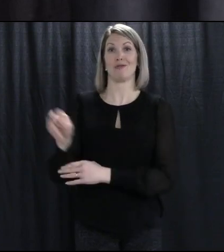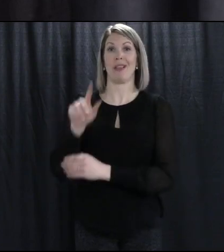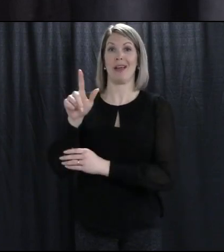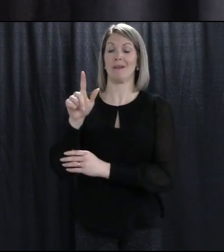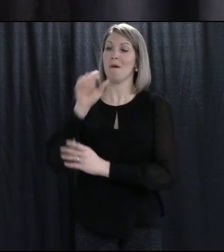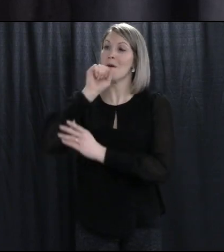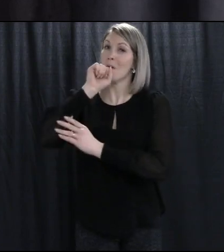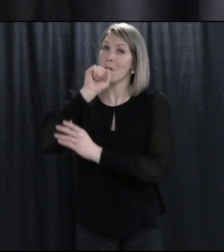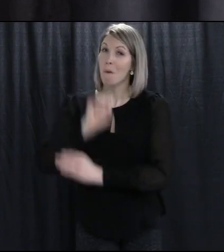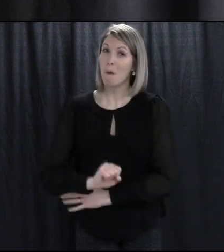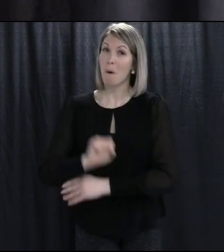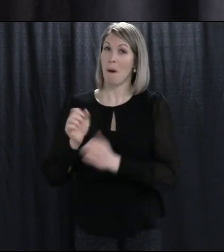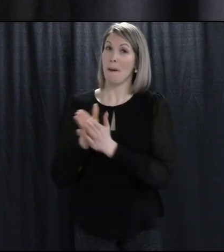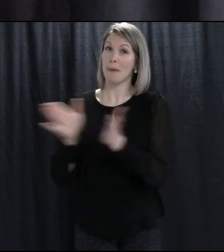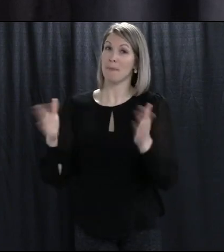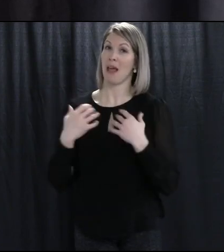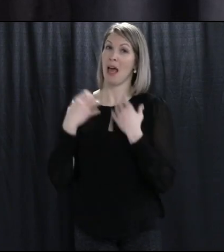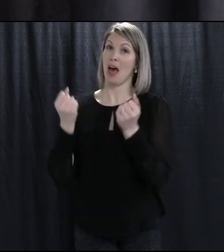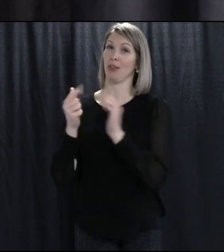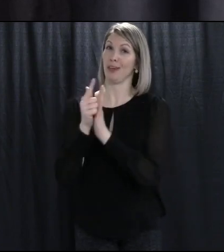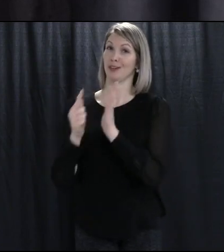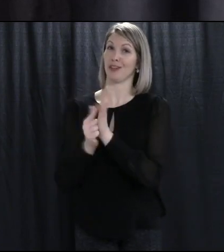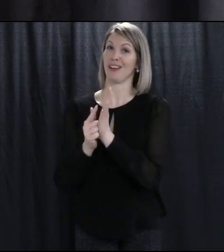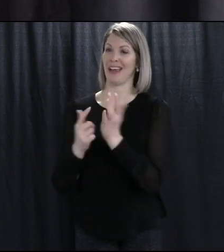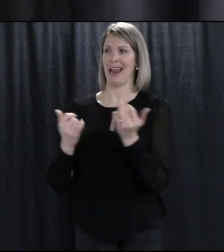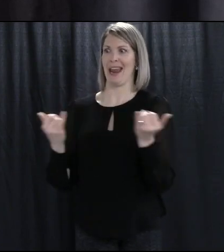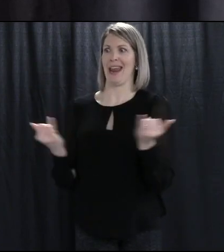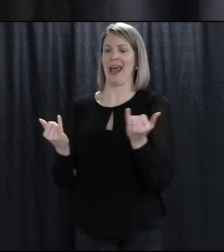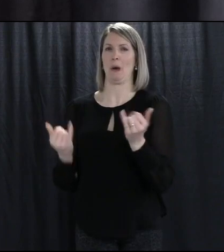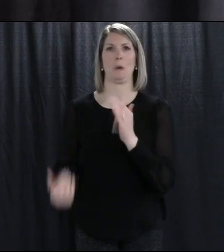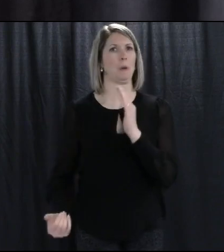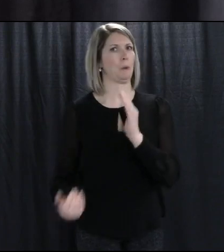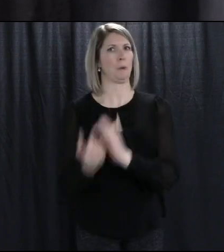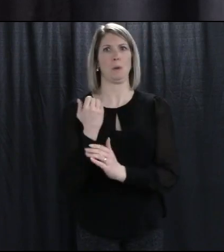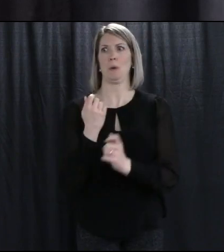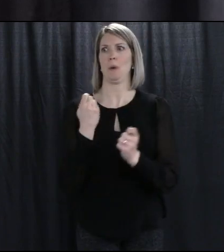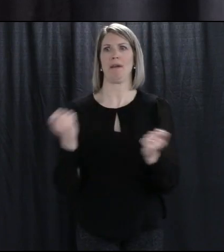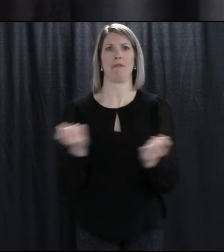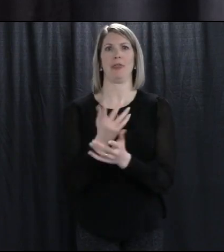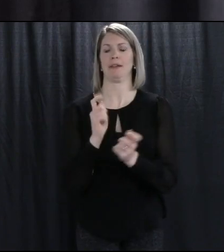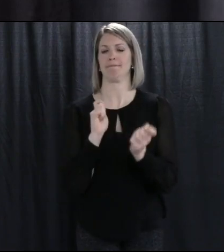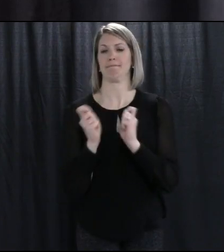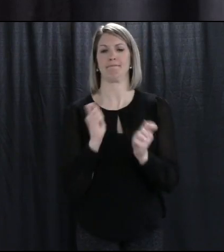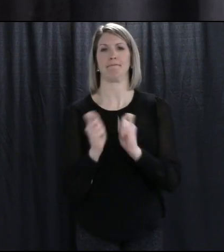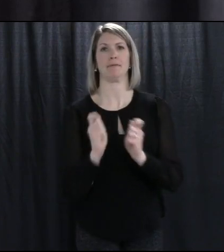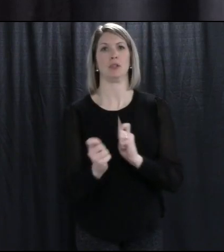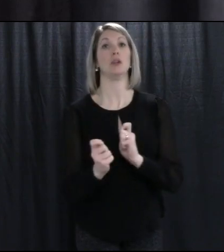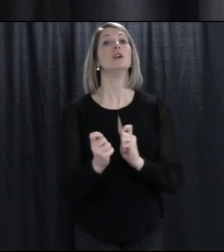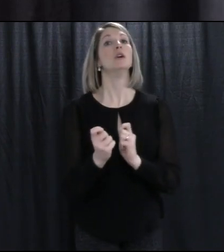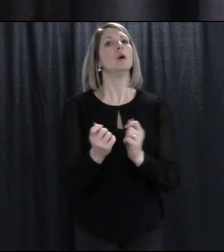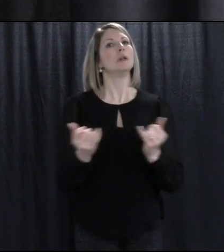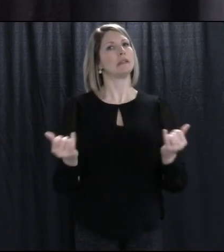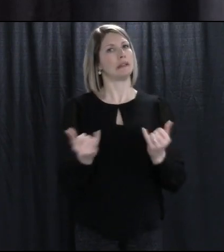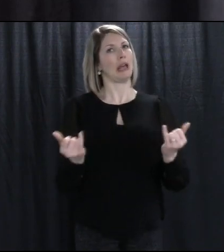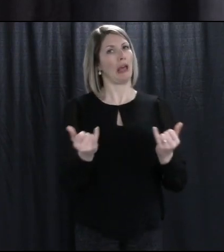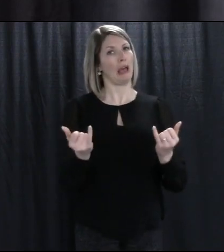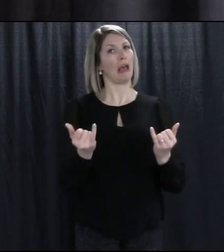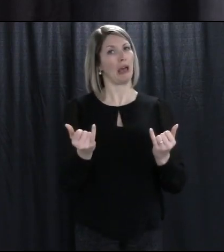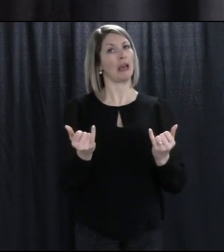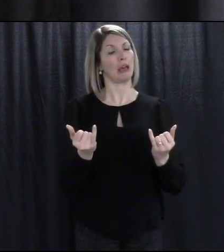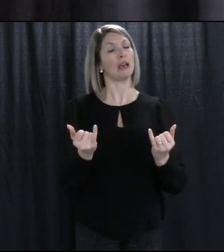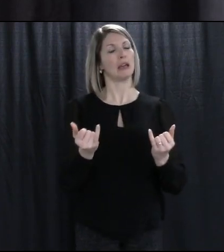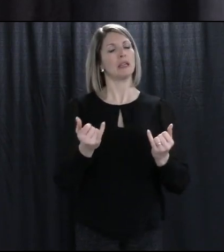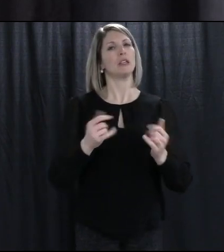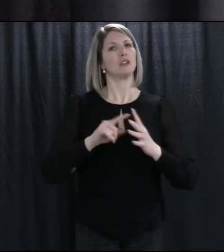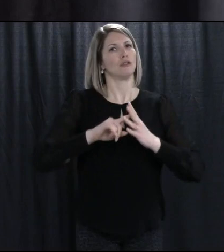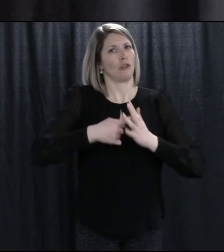of the newest, strongest, and most nuanced legislation in Canada. So with effect today, and on the advice of Dr. Fitzgerald